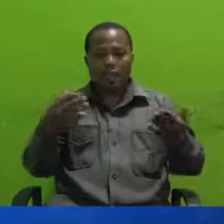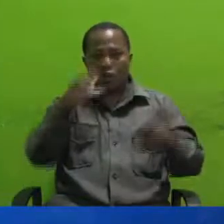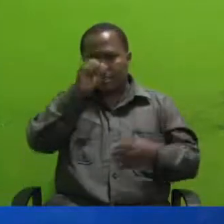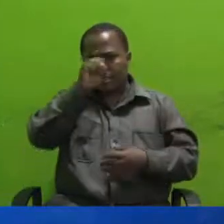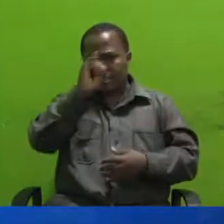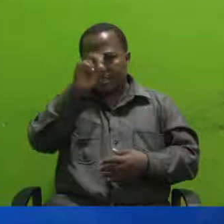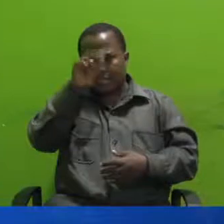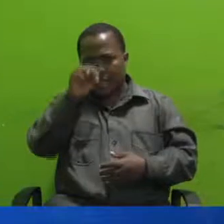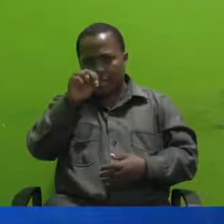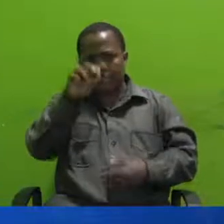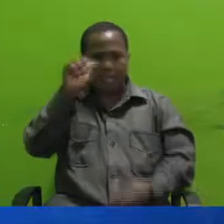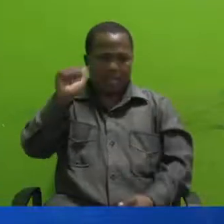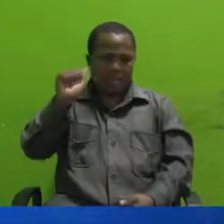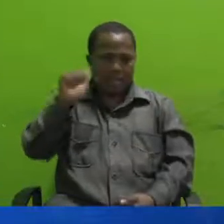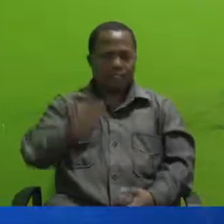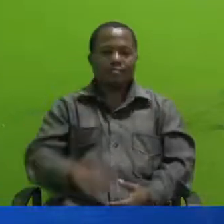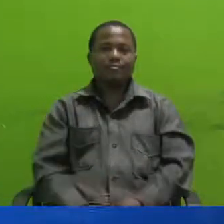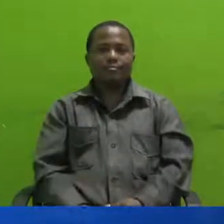now sine A,